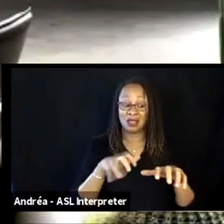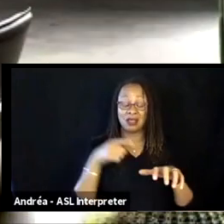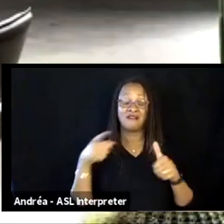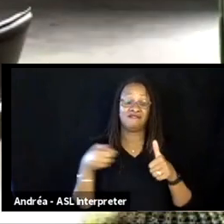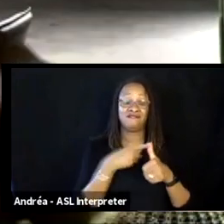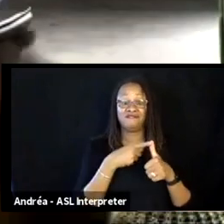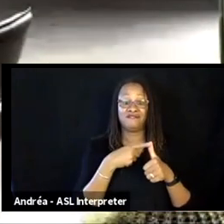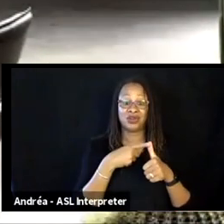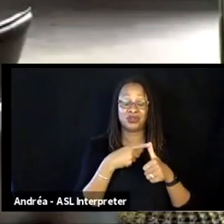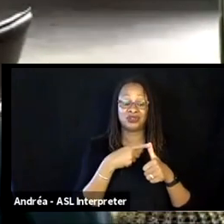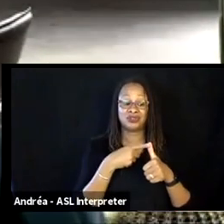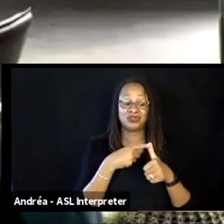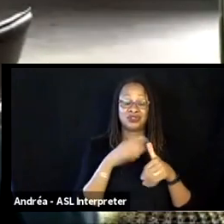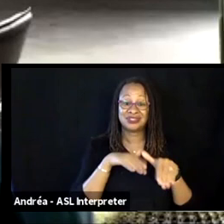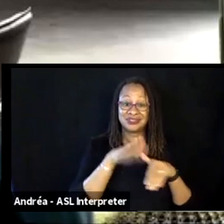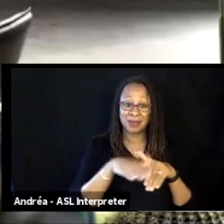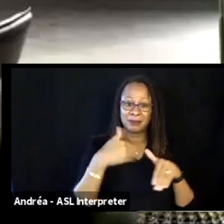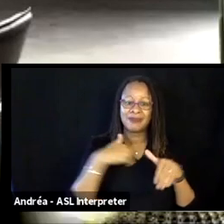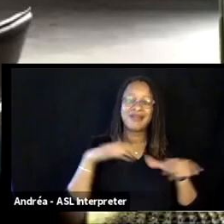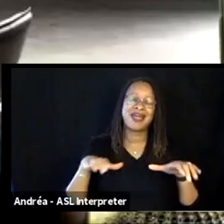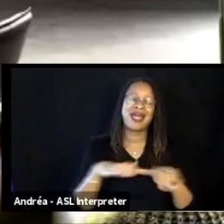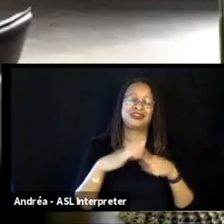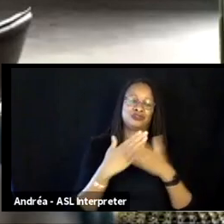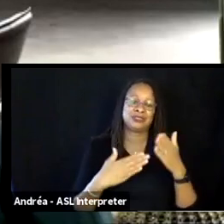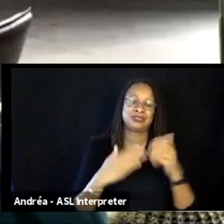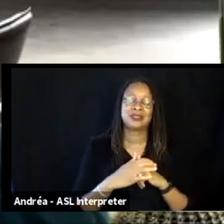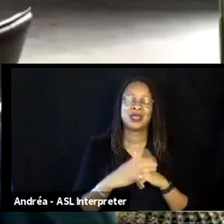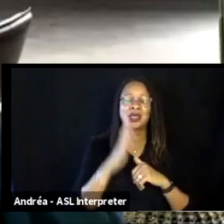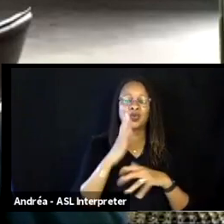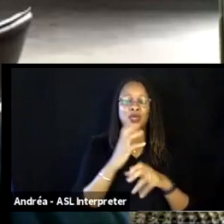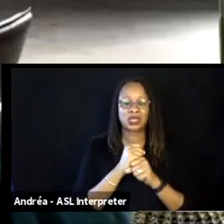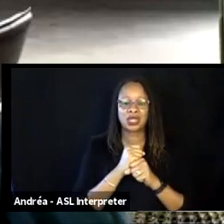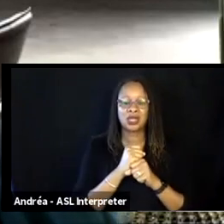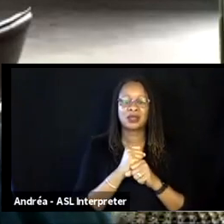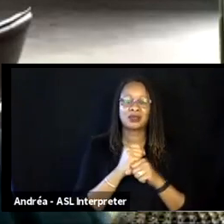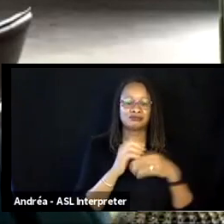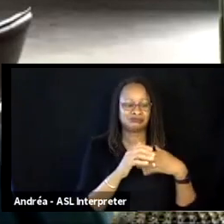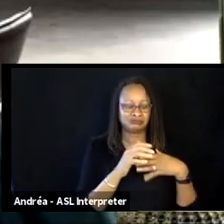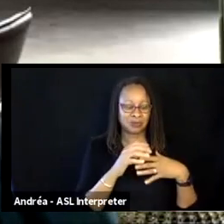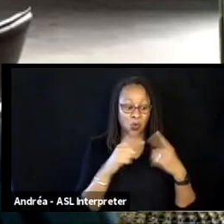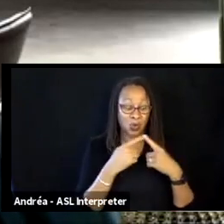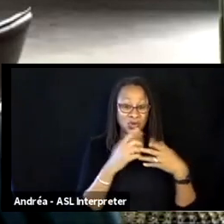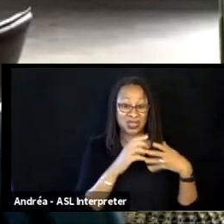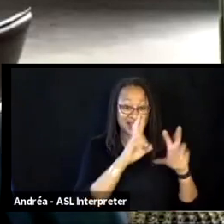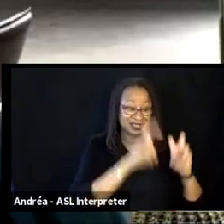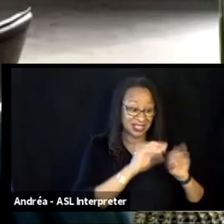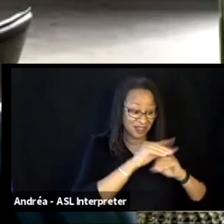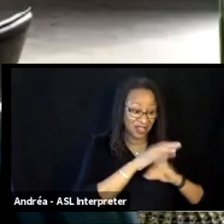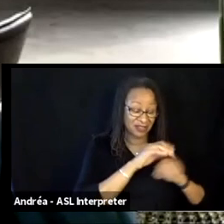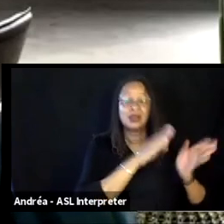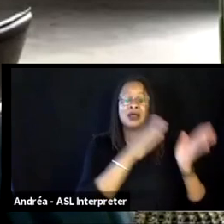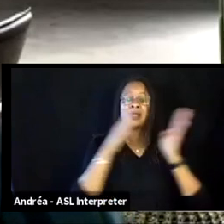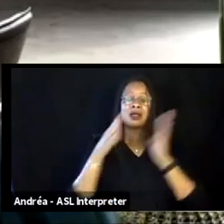step is the action piece, because you're going to get guided when you can assess effectively. You will find out